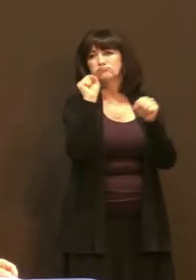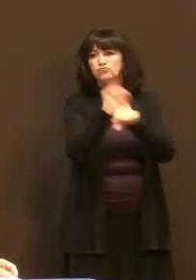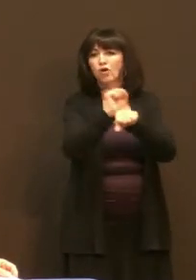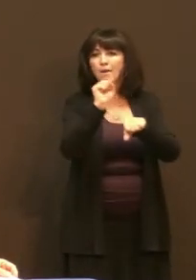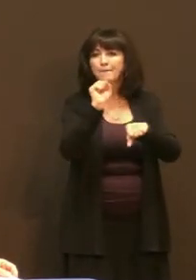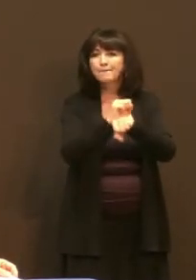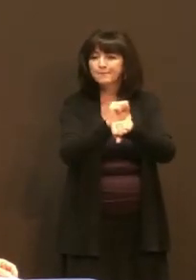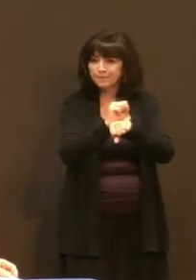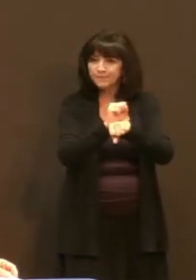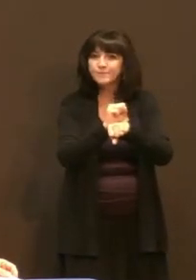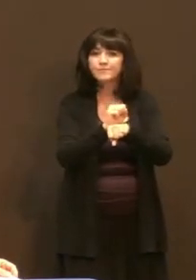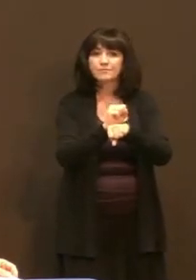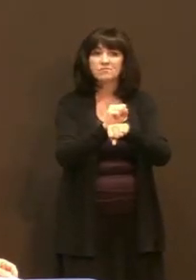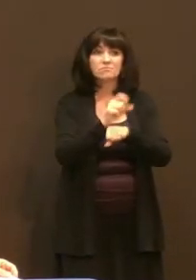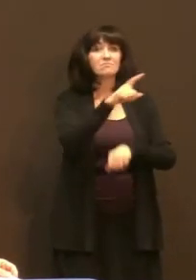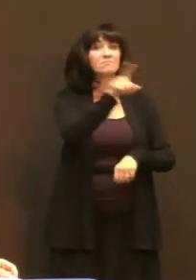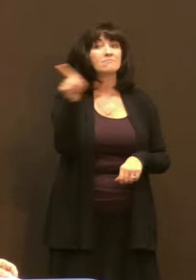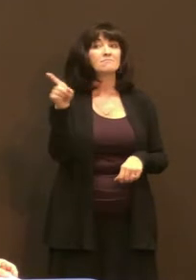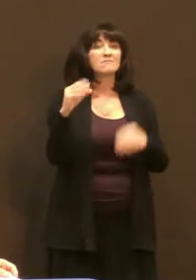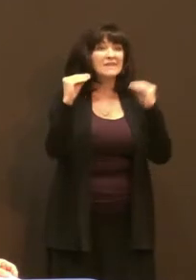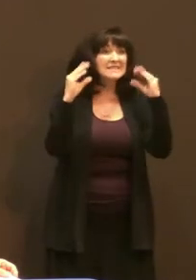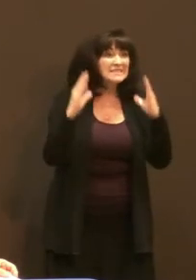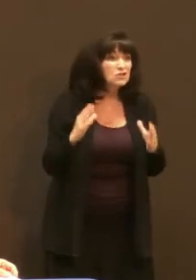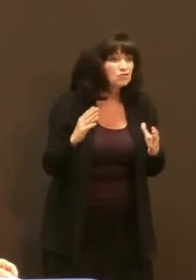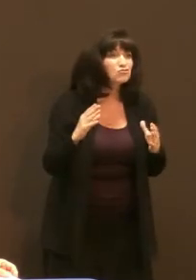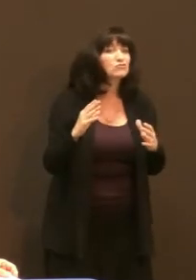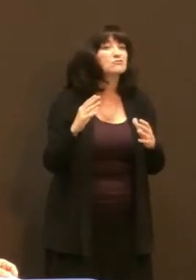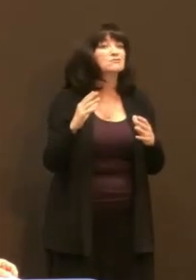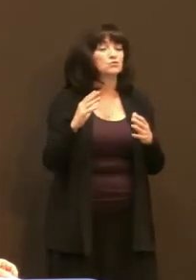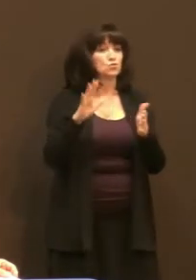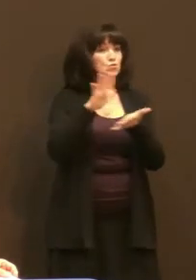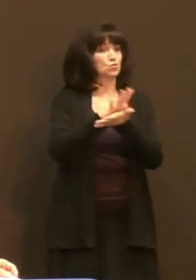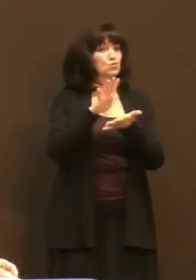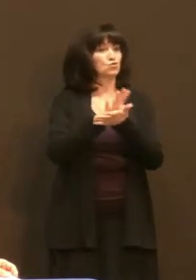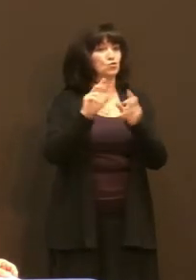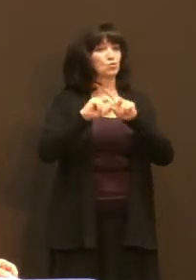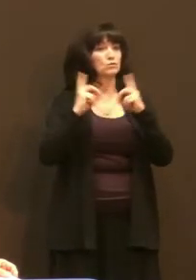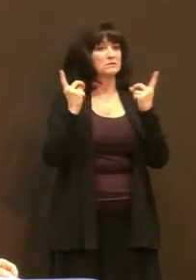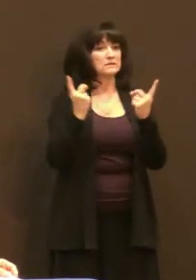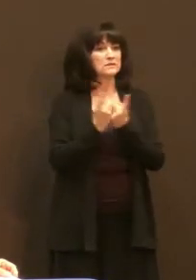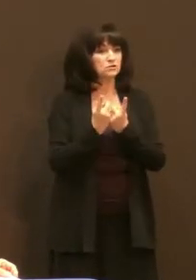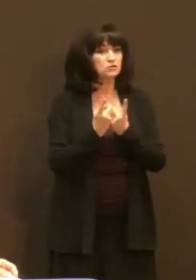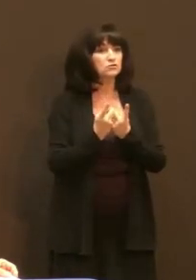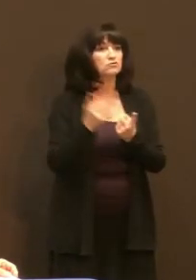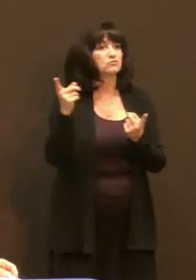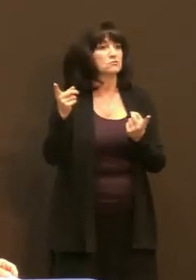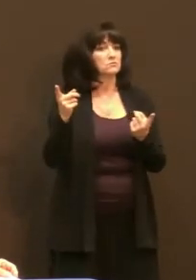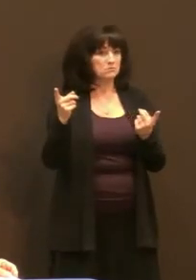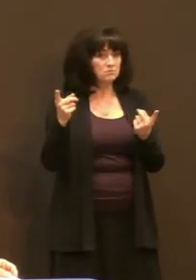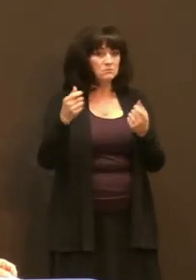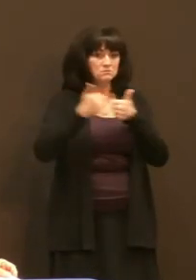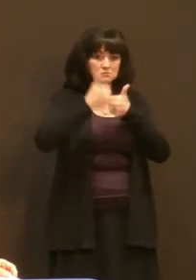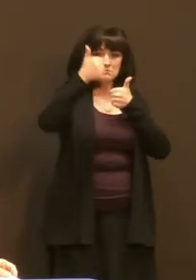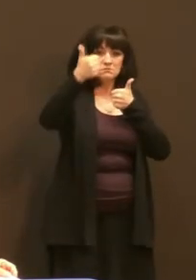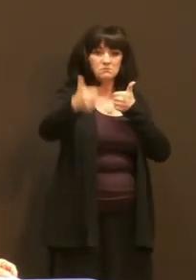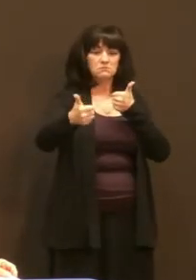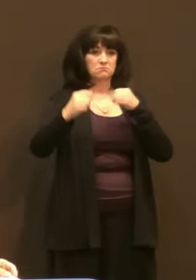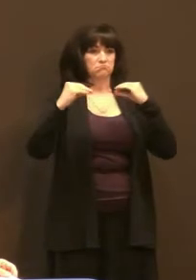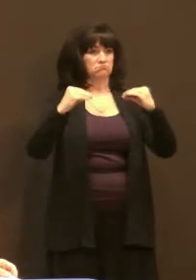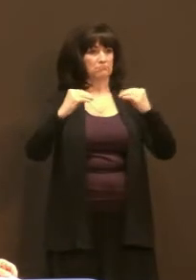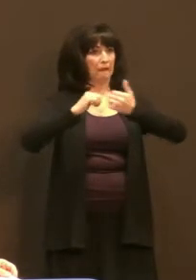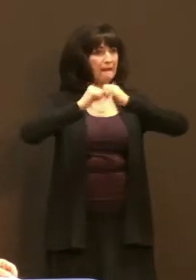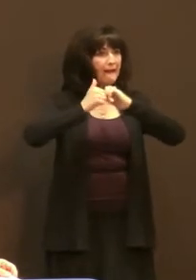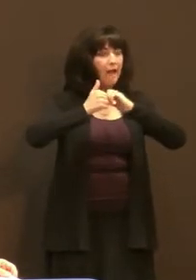the teachers and school districts who have come up with really, I think, creative remote learning opportunities